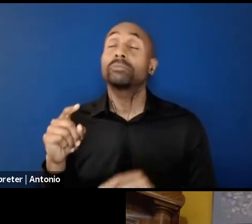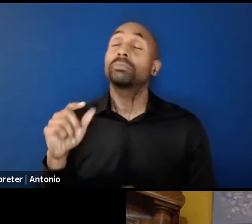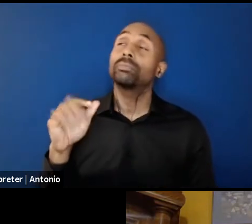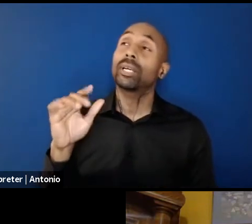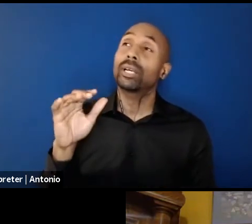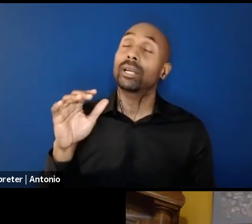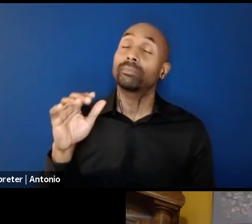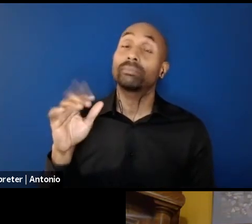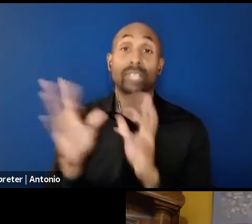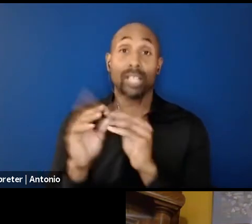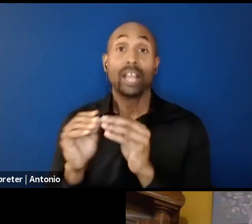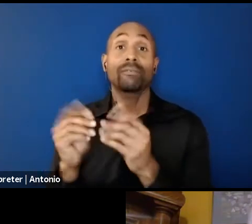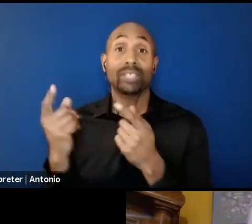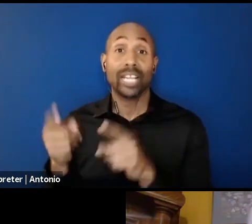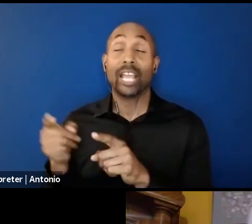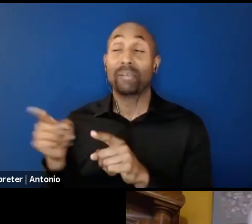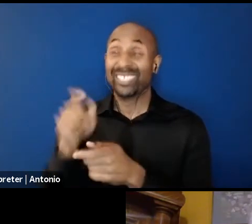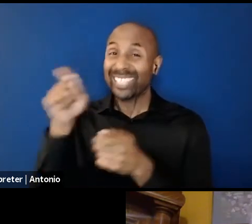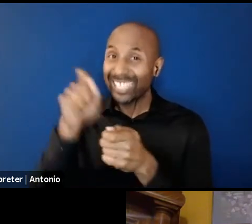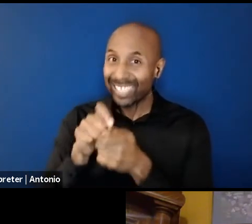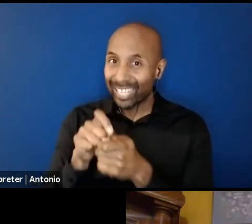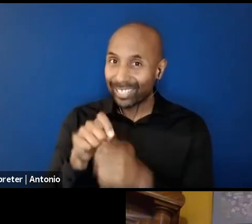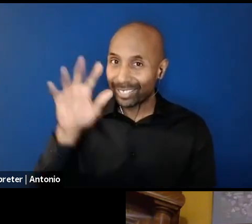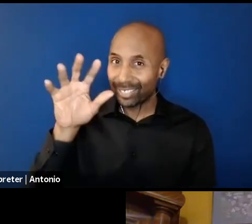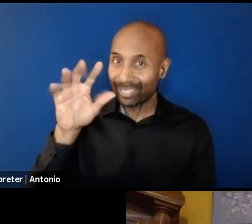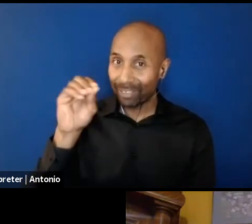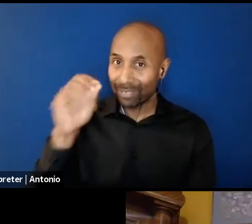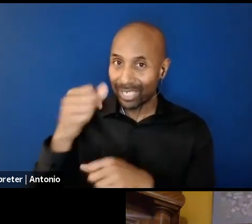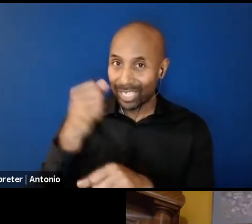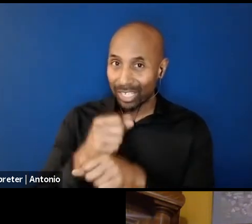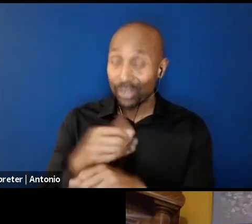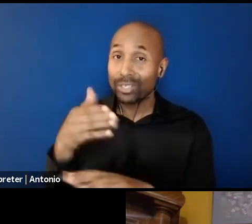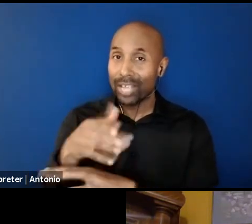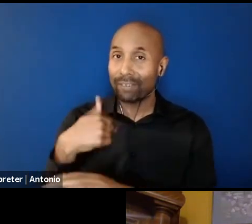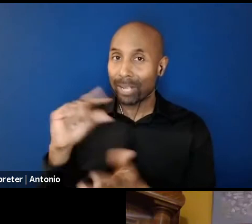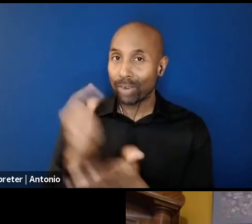the conference took place exactly 50 years